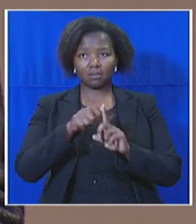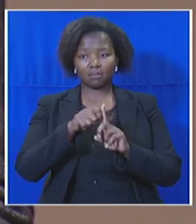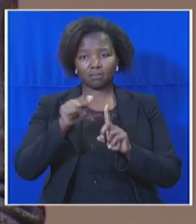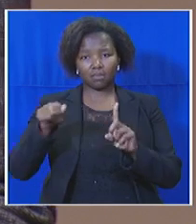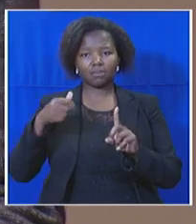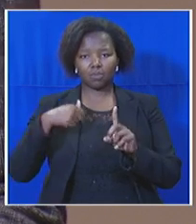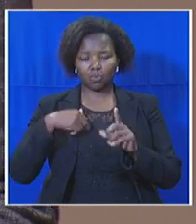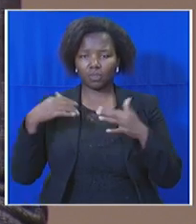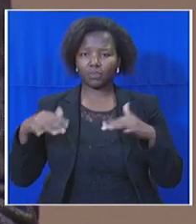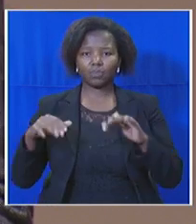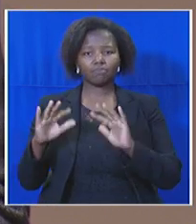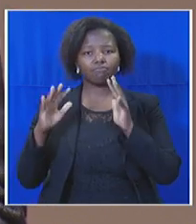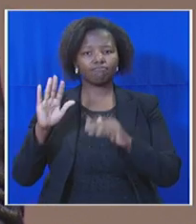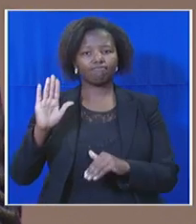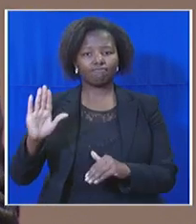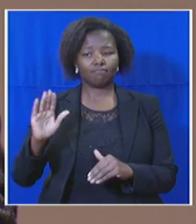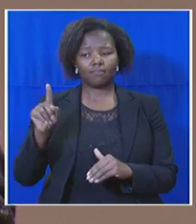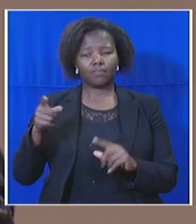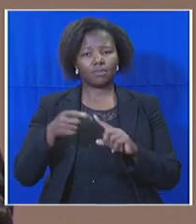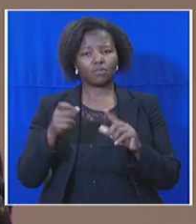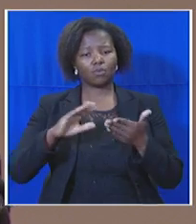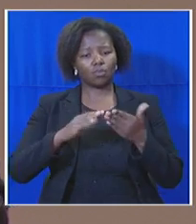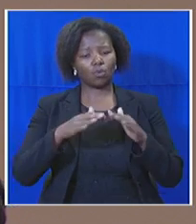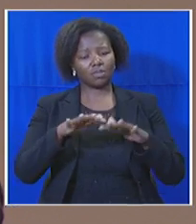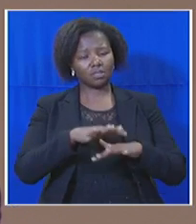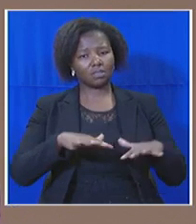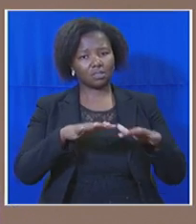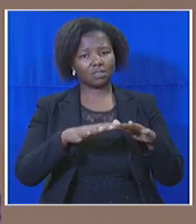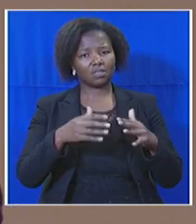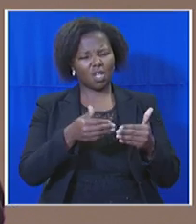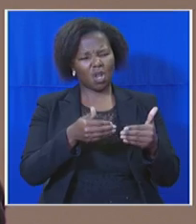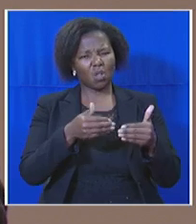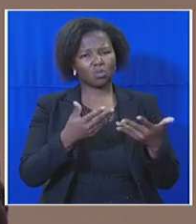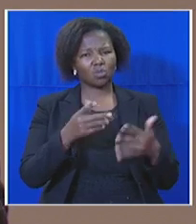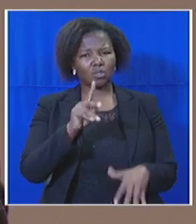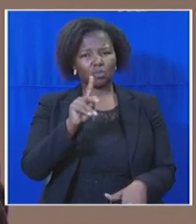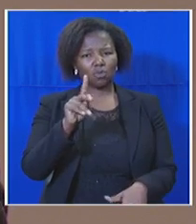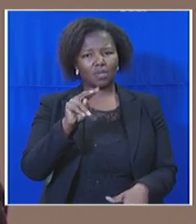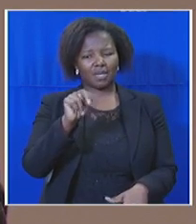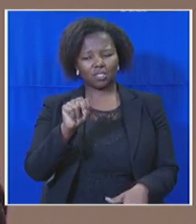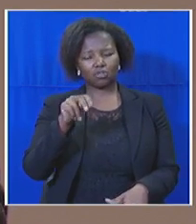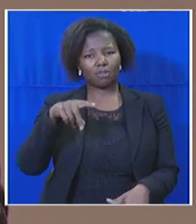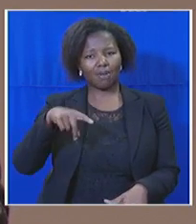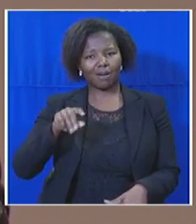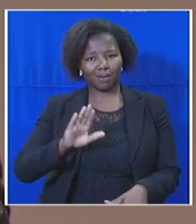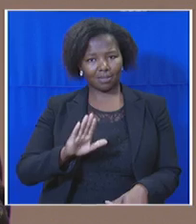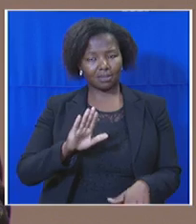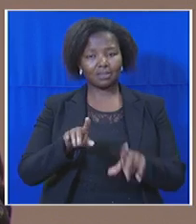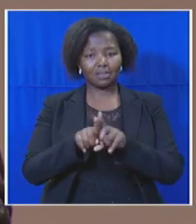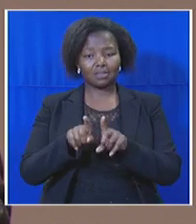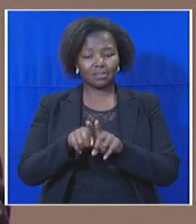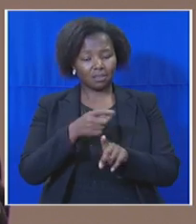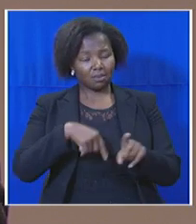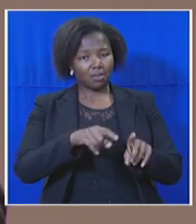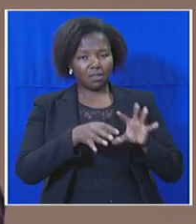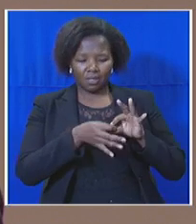communities close to the Balule Game Reserve and the Kruger National Park, who have shown dedication and commitment